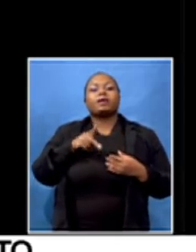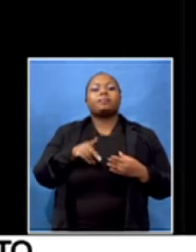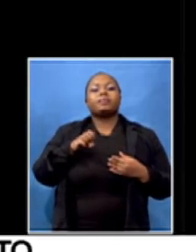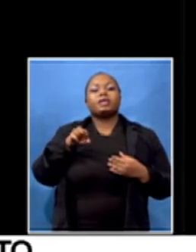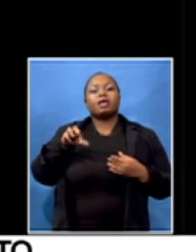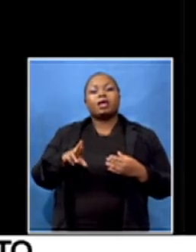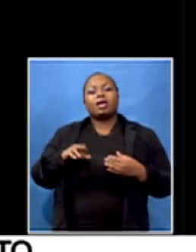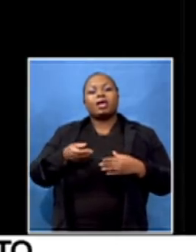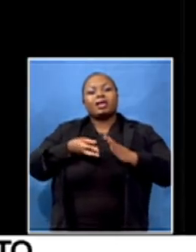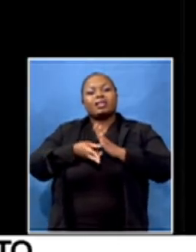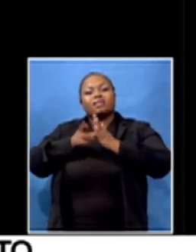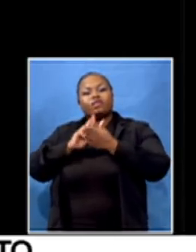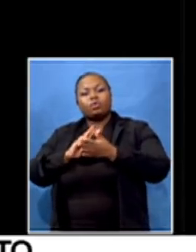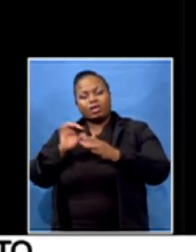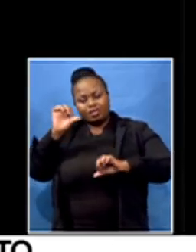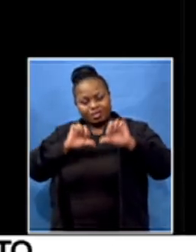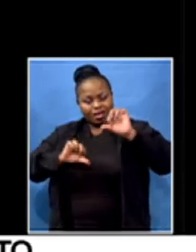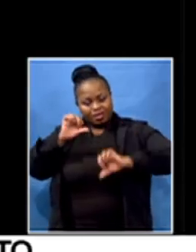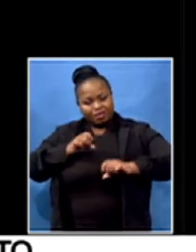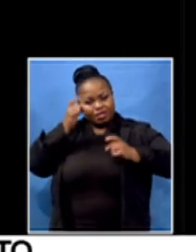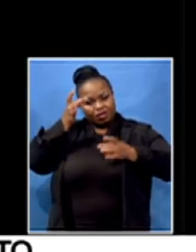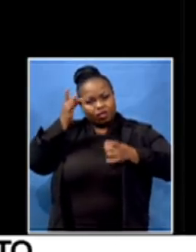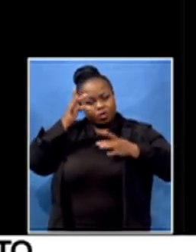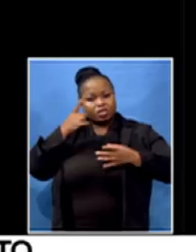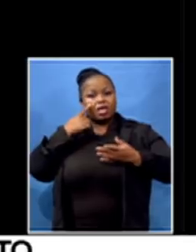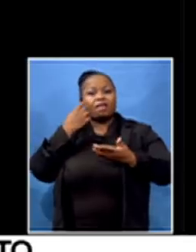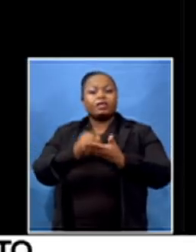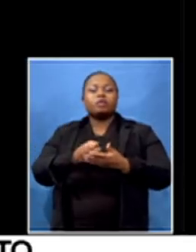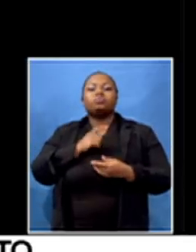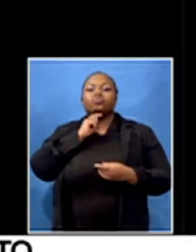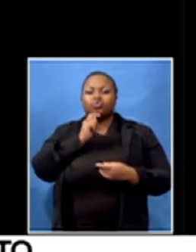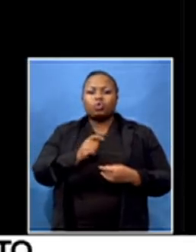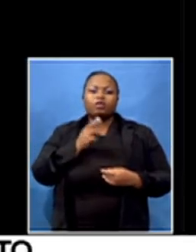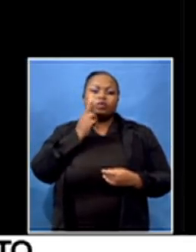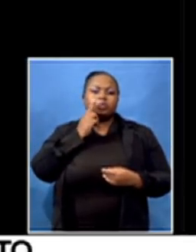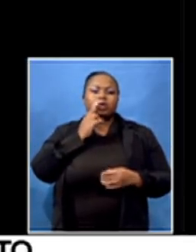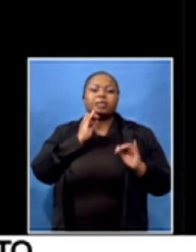data and scientific data to show us that smoking is bad for South Africans? Thank you.